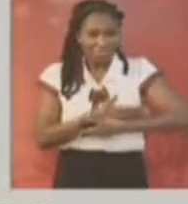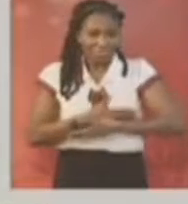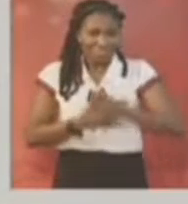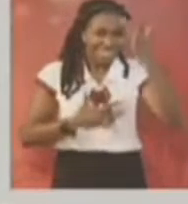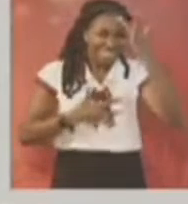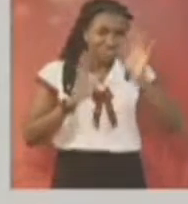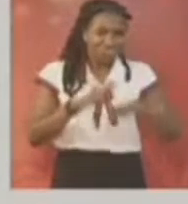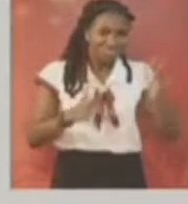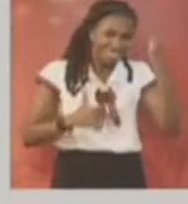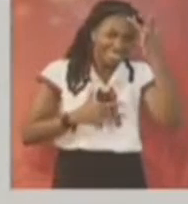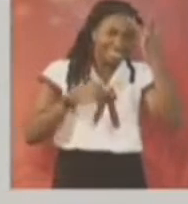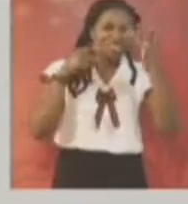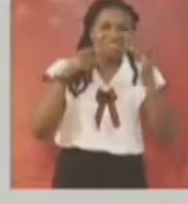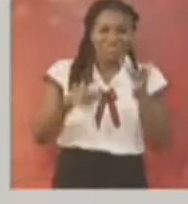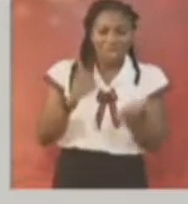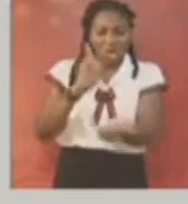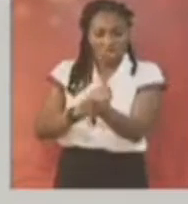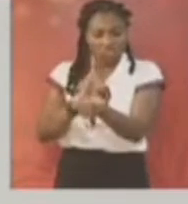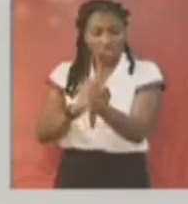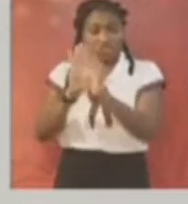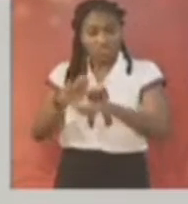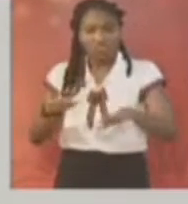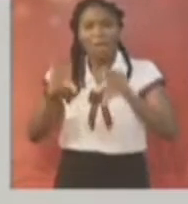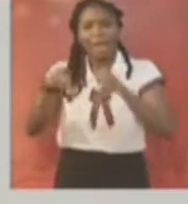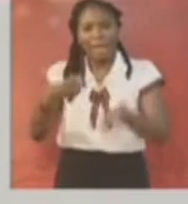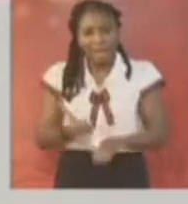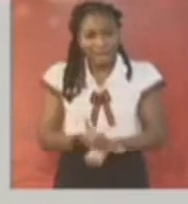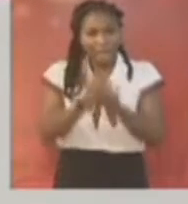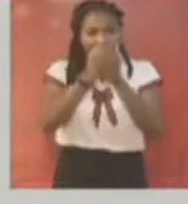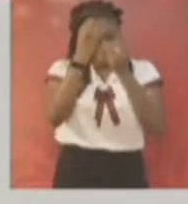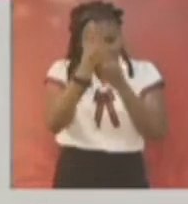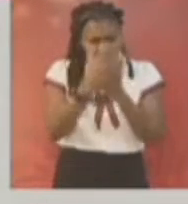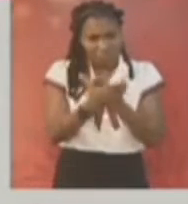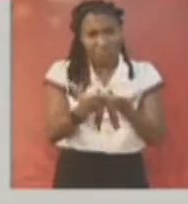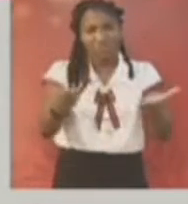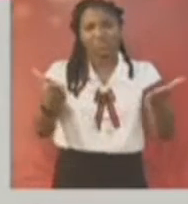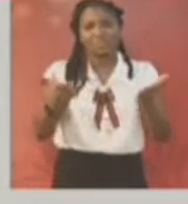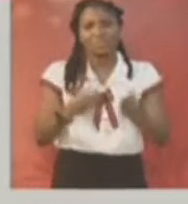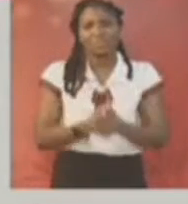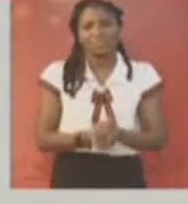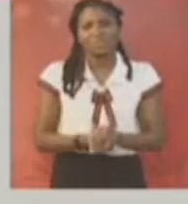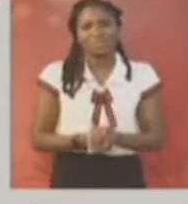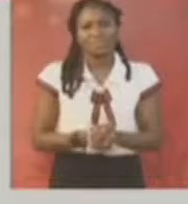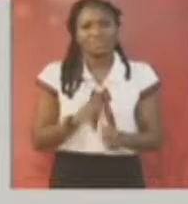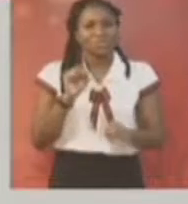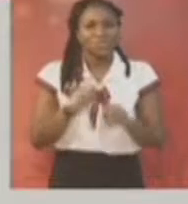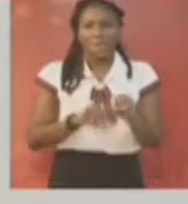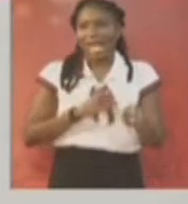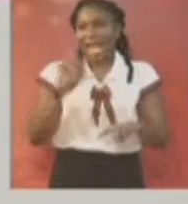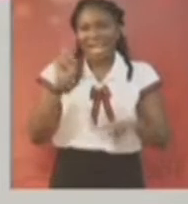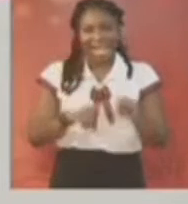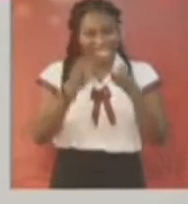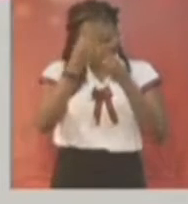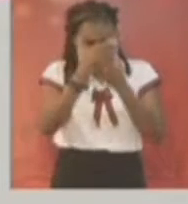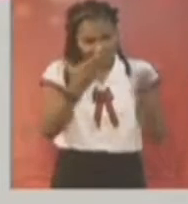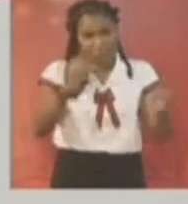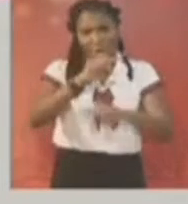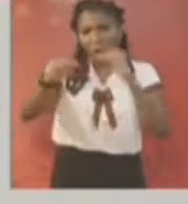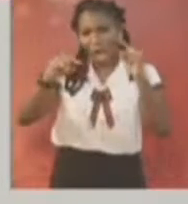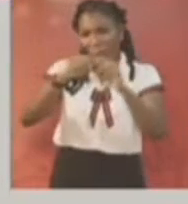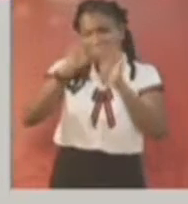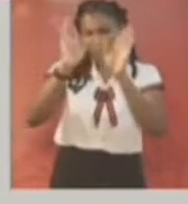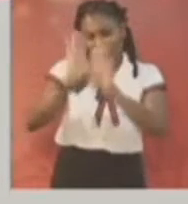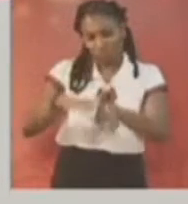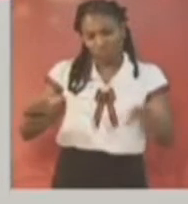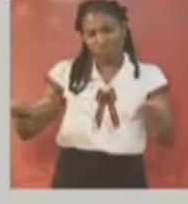full breakdown of all the cases that they would have seen to date. So I don't want to misspeak just based on the last couple that